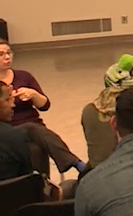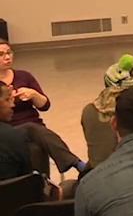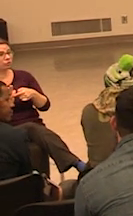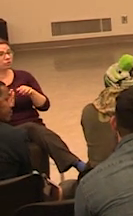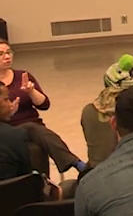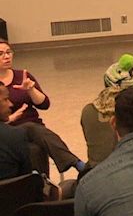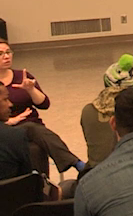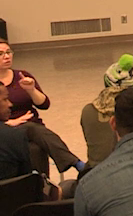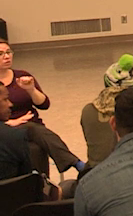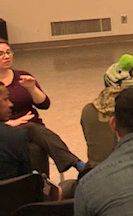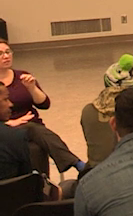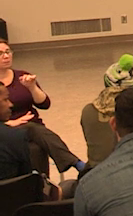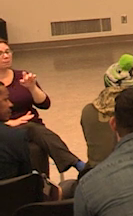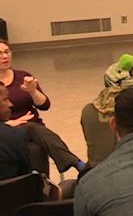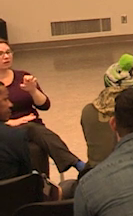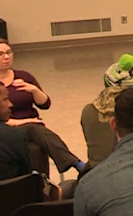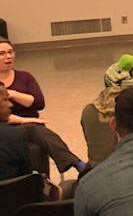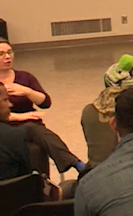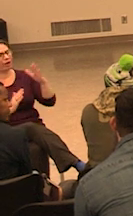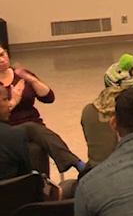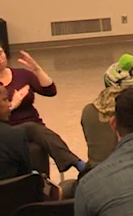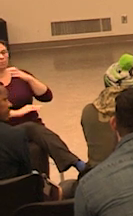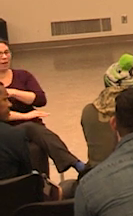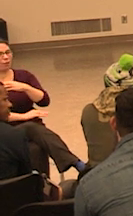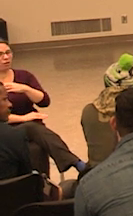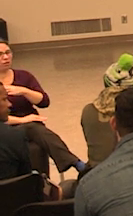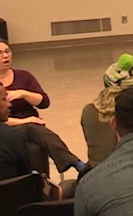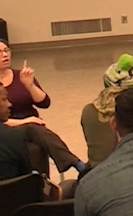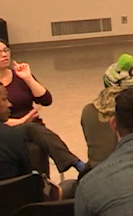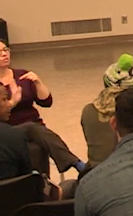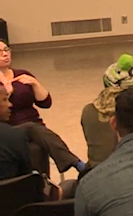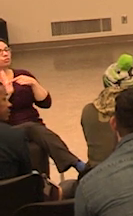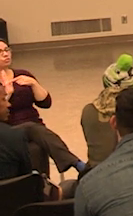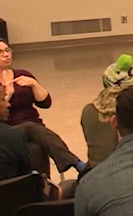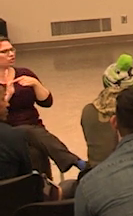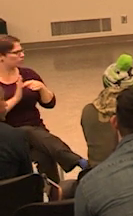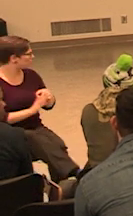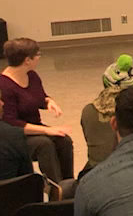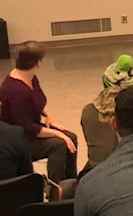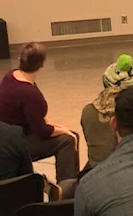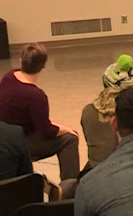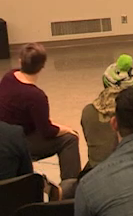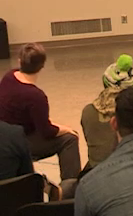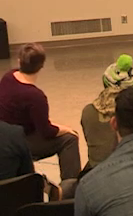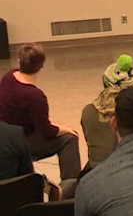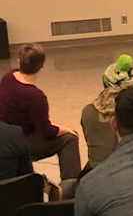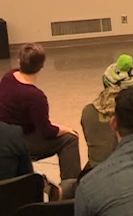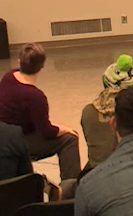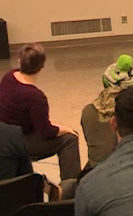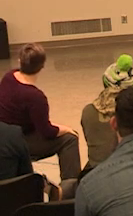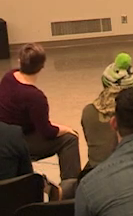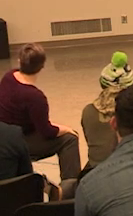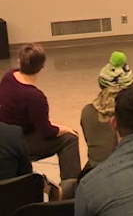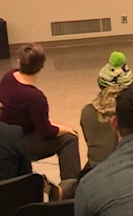ultimate power. And this slide shows ultimate corruptness. And I think, you know,